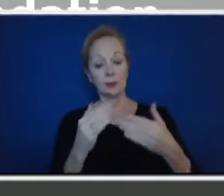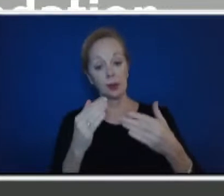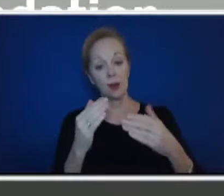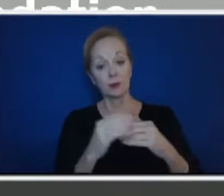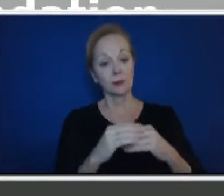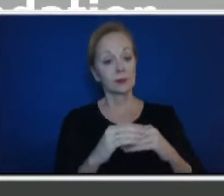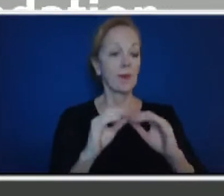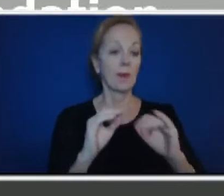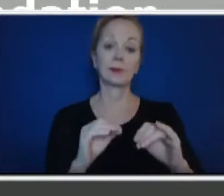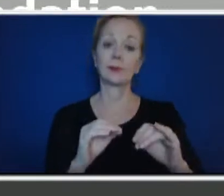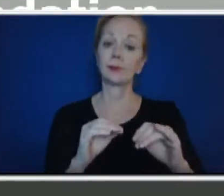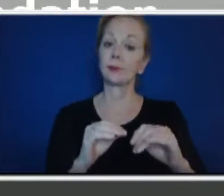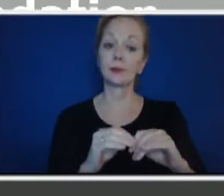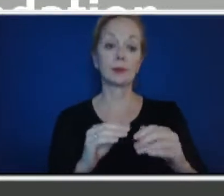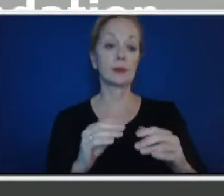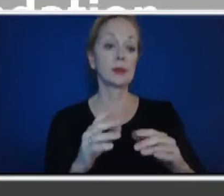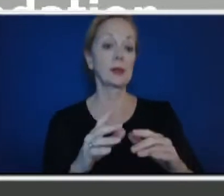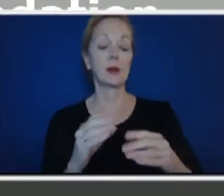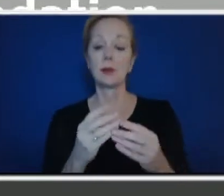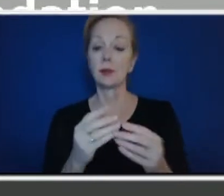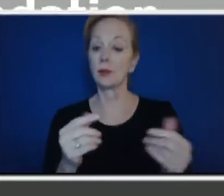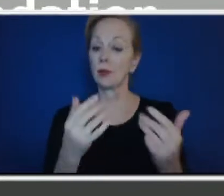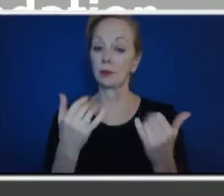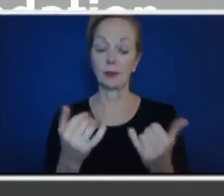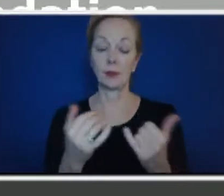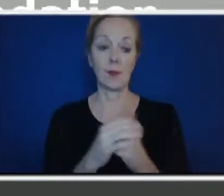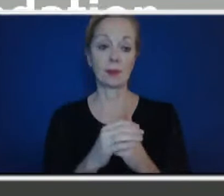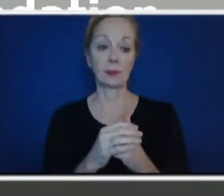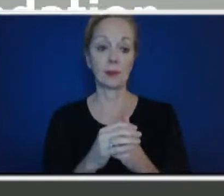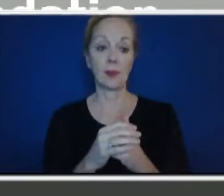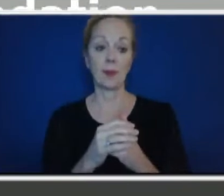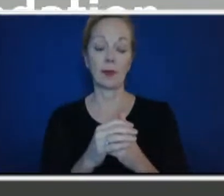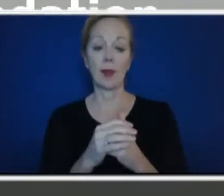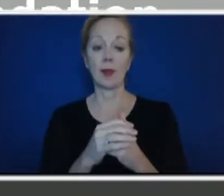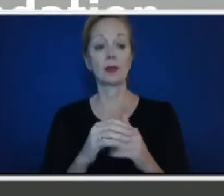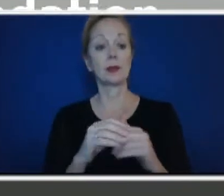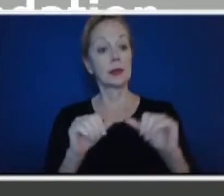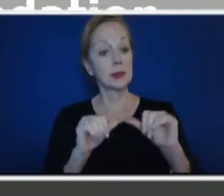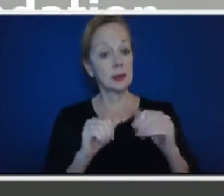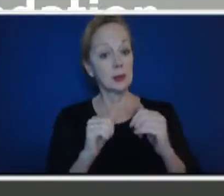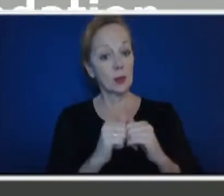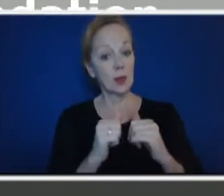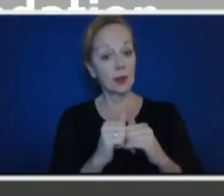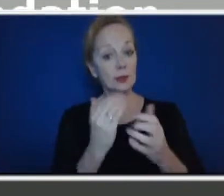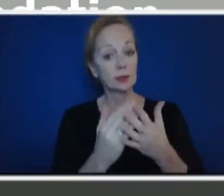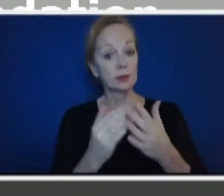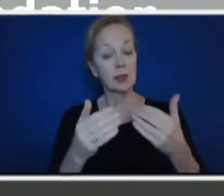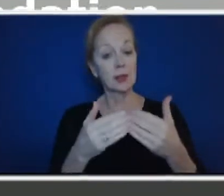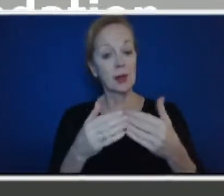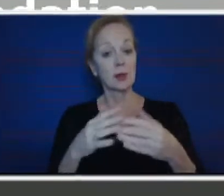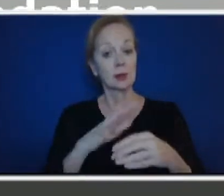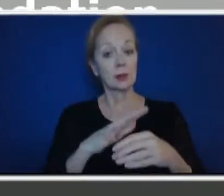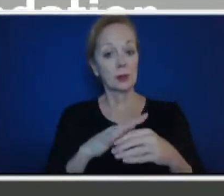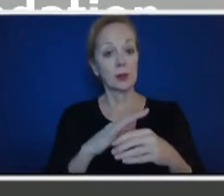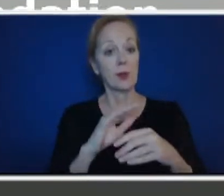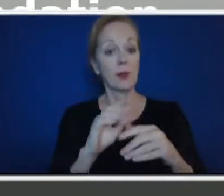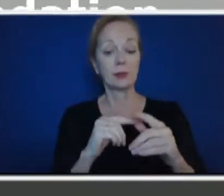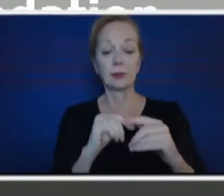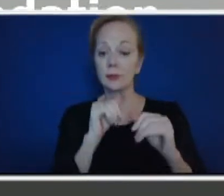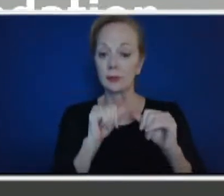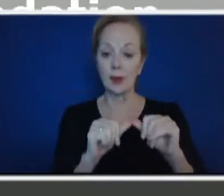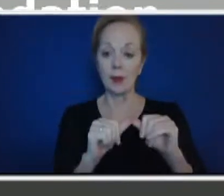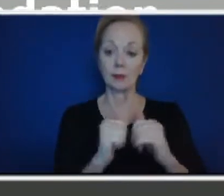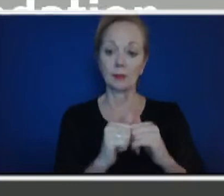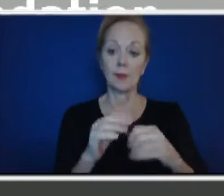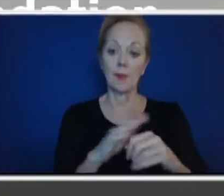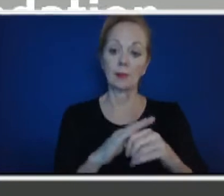no outstanding issues to be resolved at this time. The petition is both consistent with a portion for neighborhood 2, but inconsistent with the neighborhood